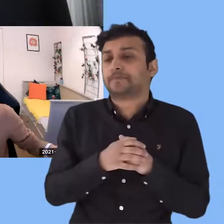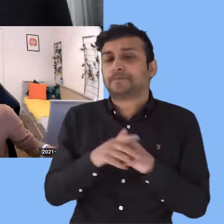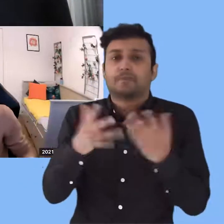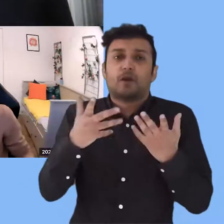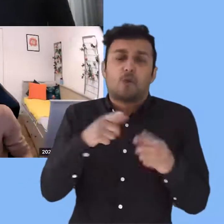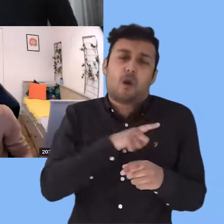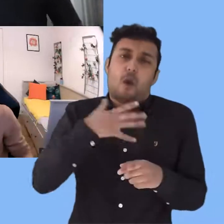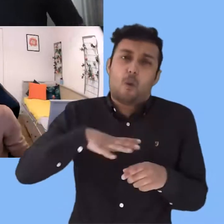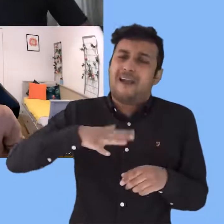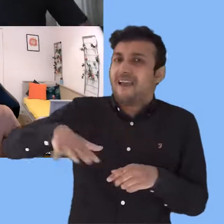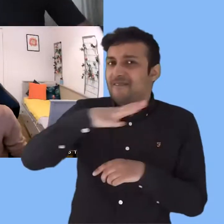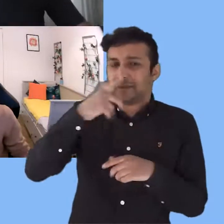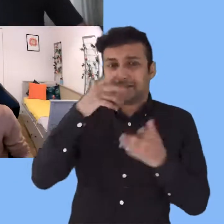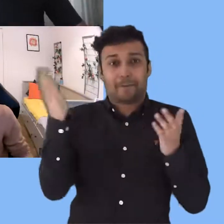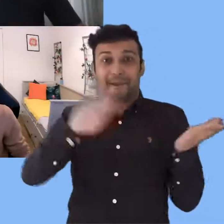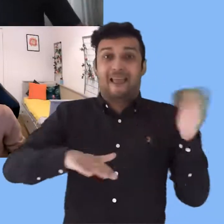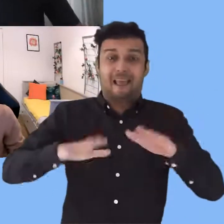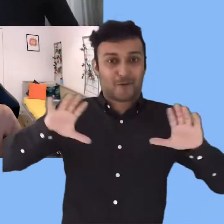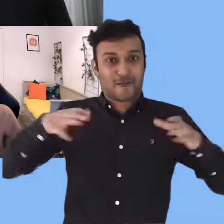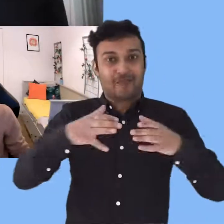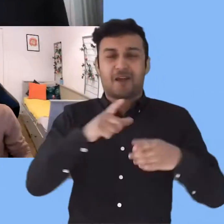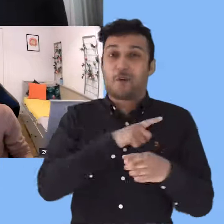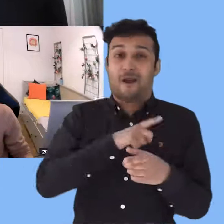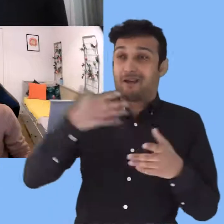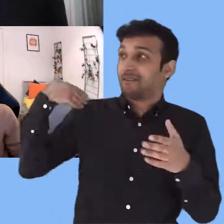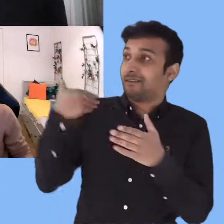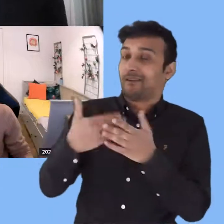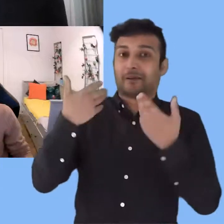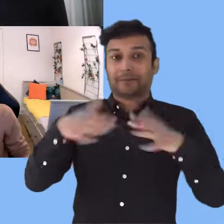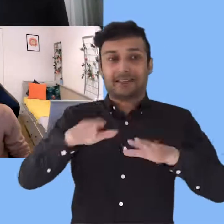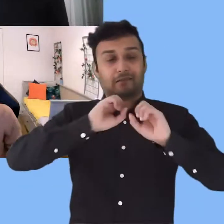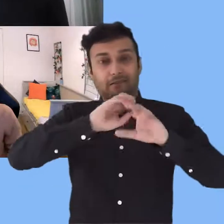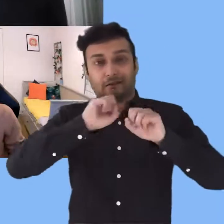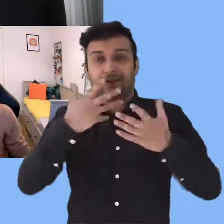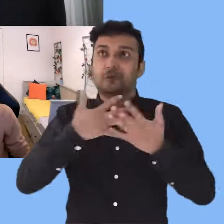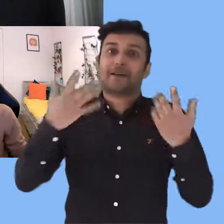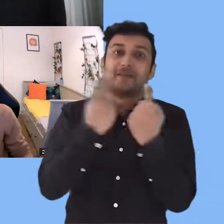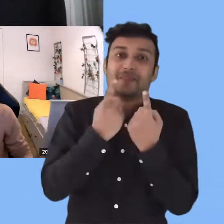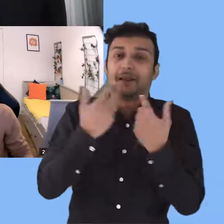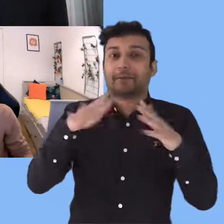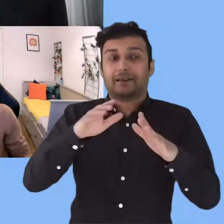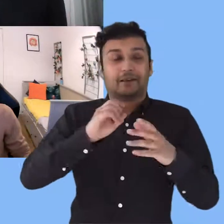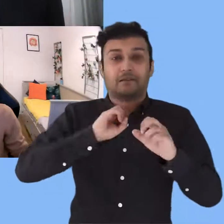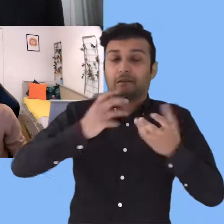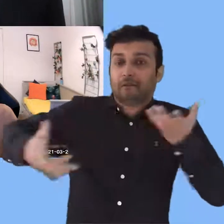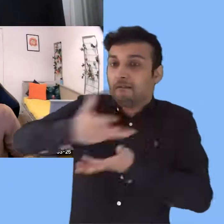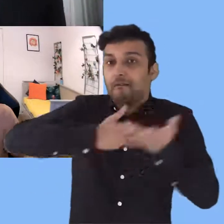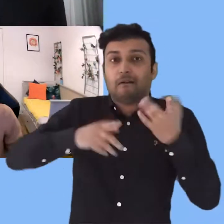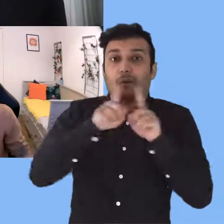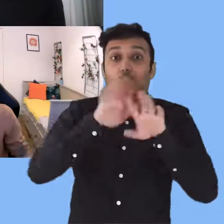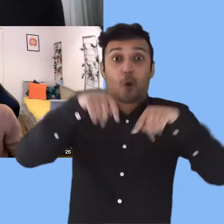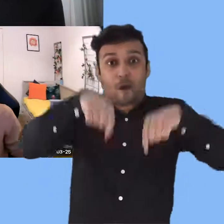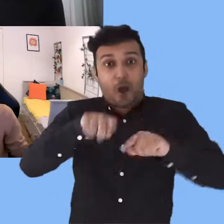we have shared, things that we have spoken about off screen, and conversations that we've had. But I just kind of want to bring everybody